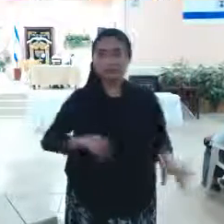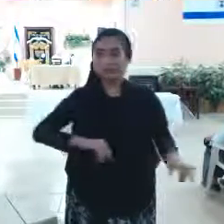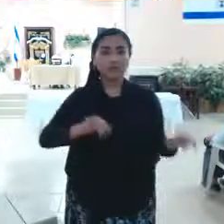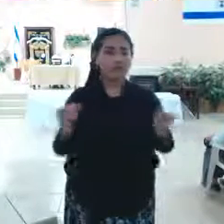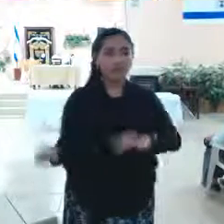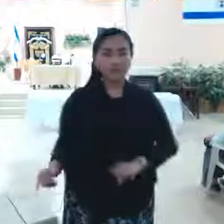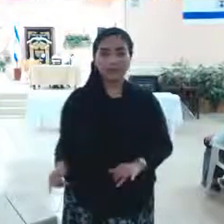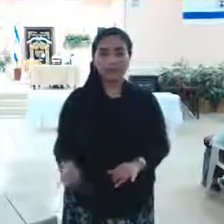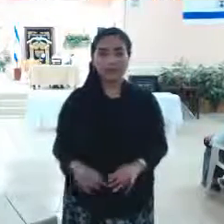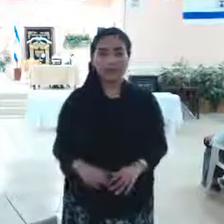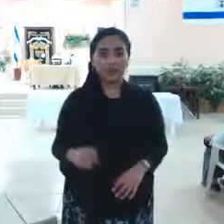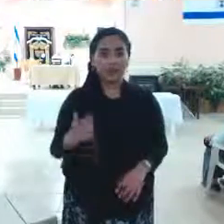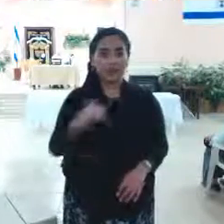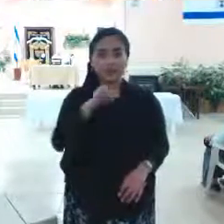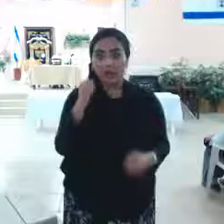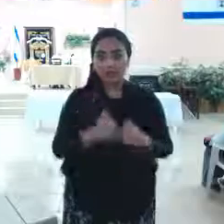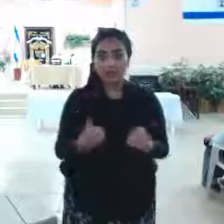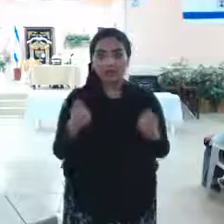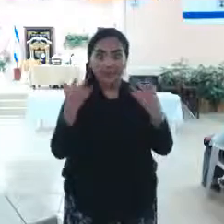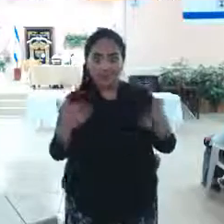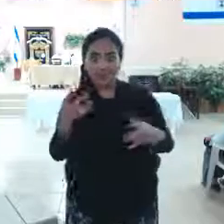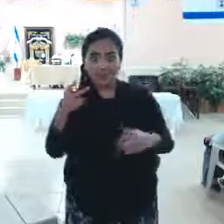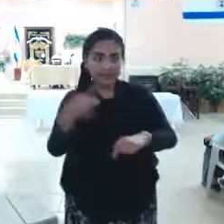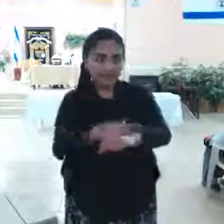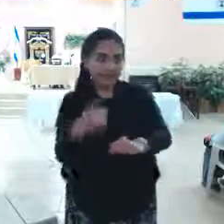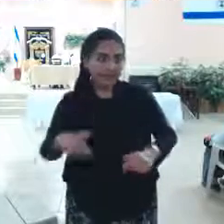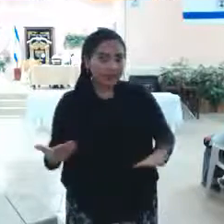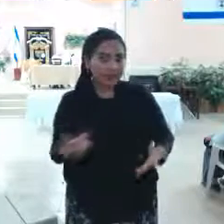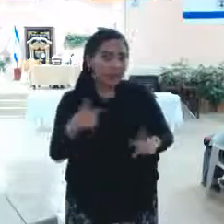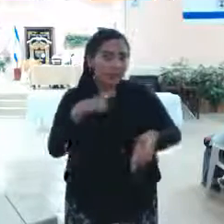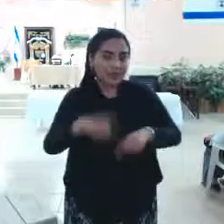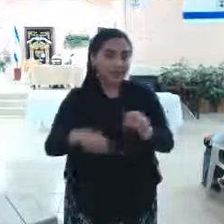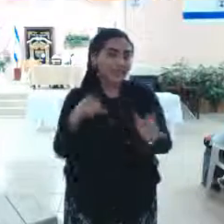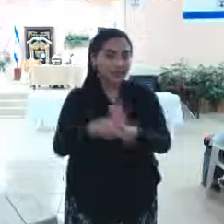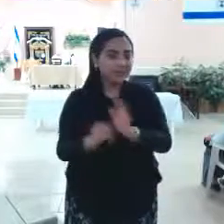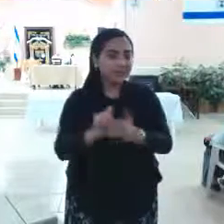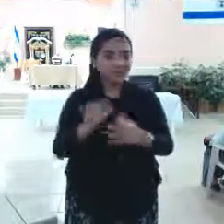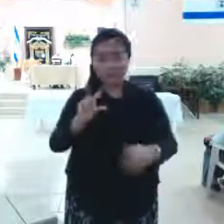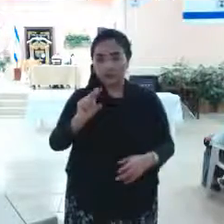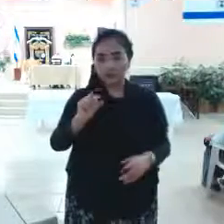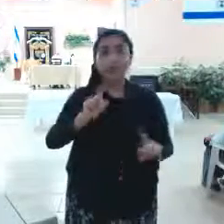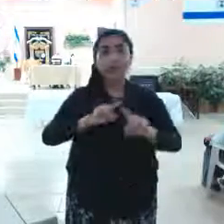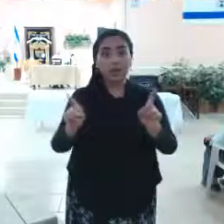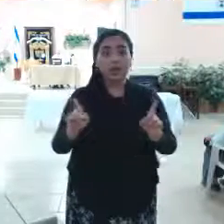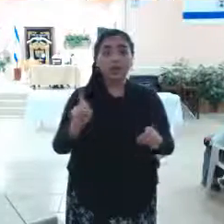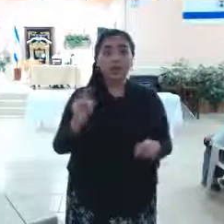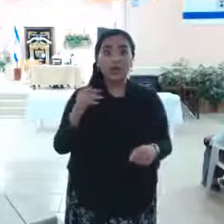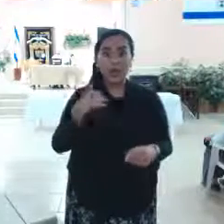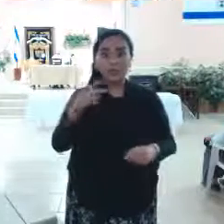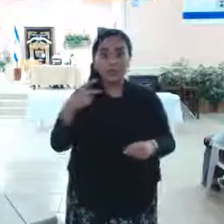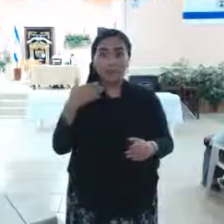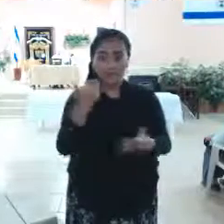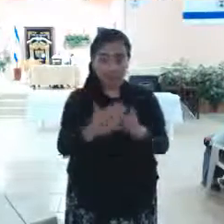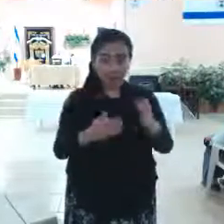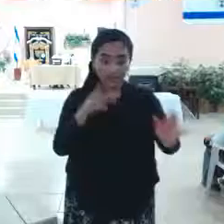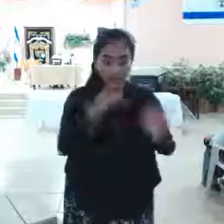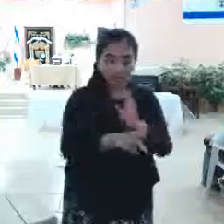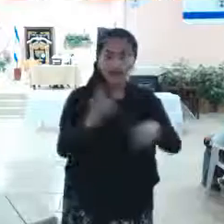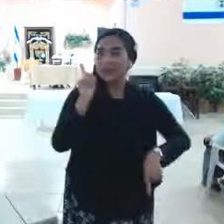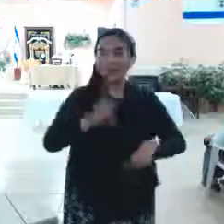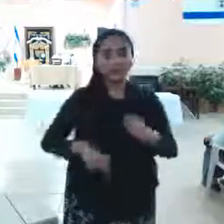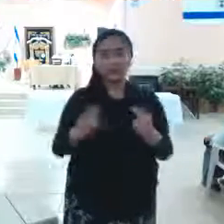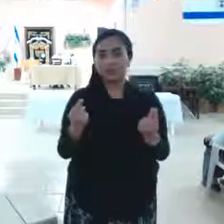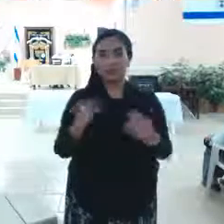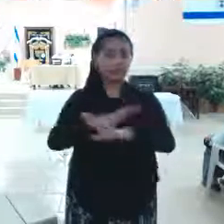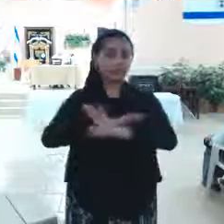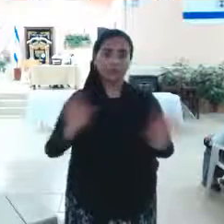done here, the same way. Not with so many bullocks, of course. Here we can't sacrifice. No. Also, there are sacrifices that